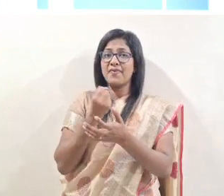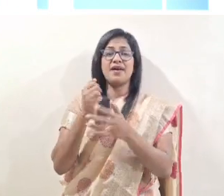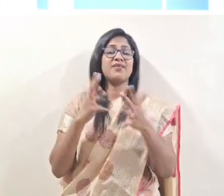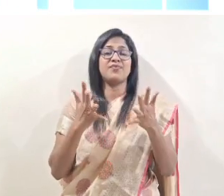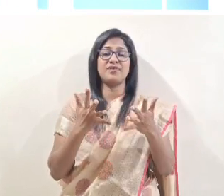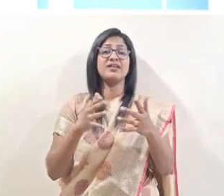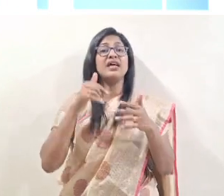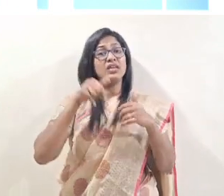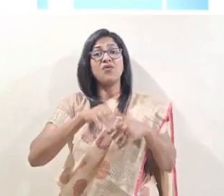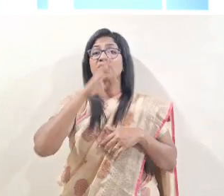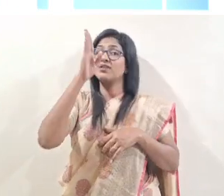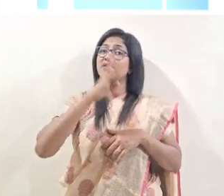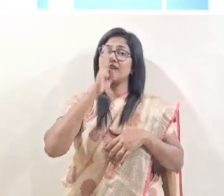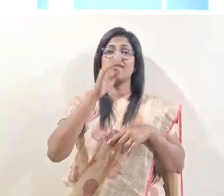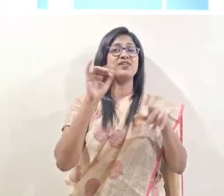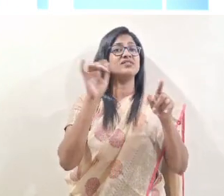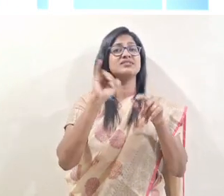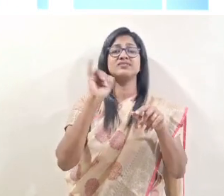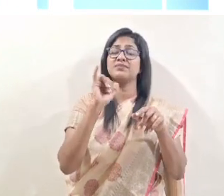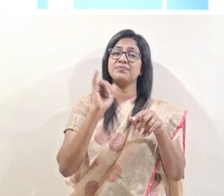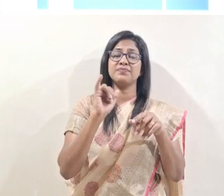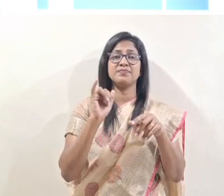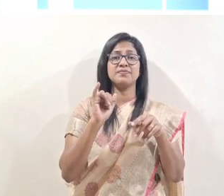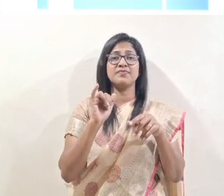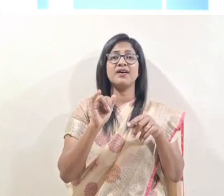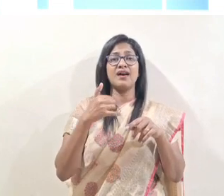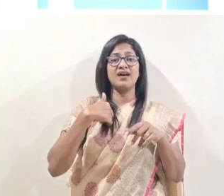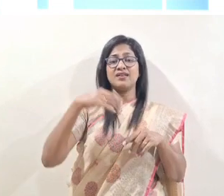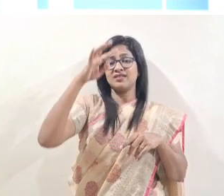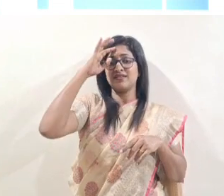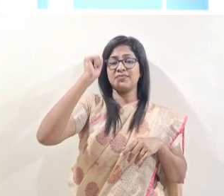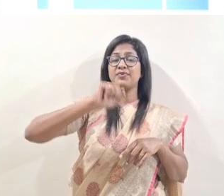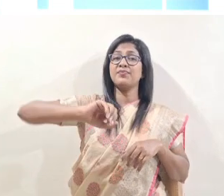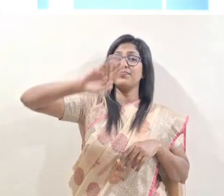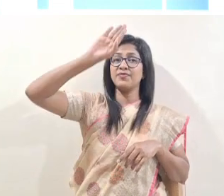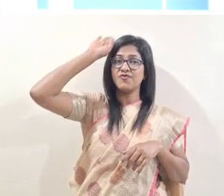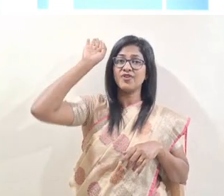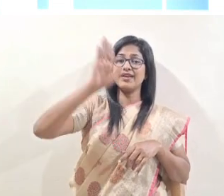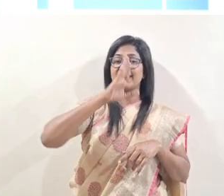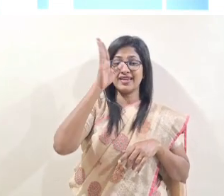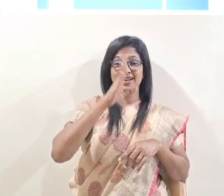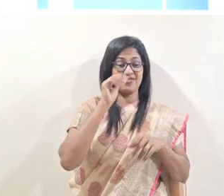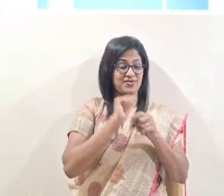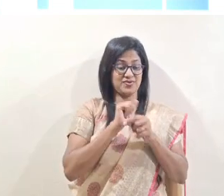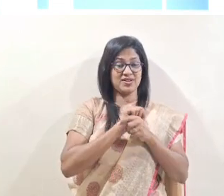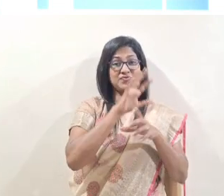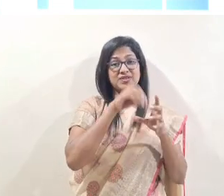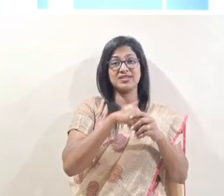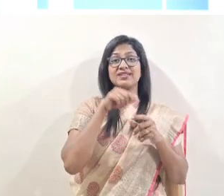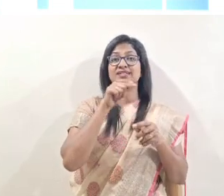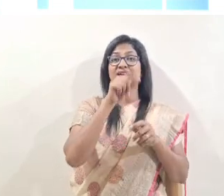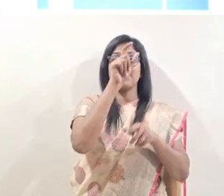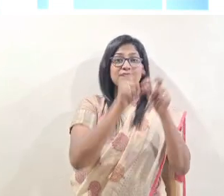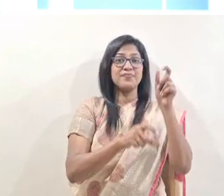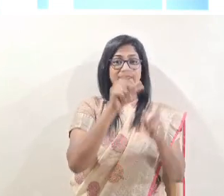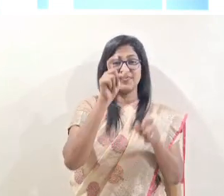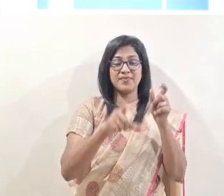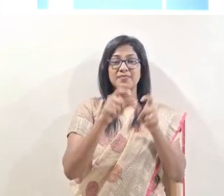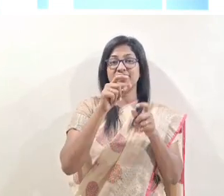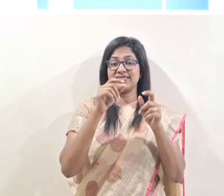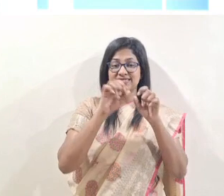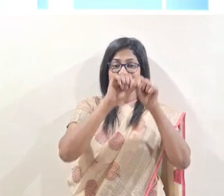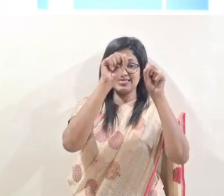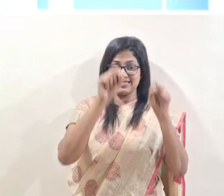in railways. Now, nobody, I remember when I was in railways, this passenger system, PRS system